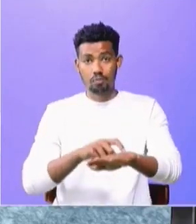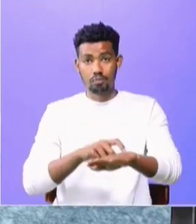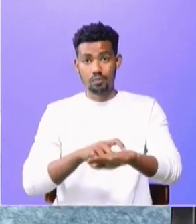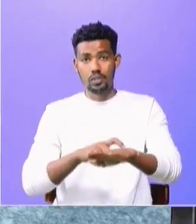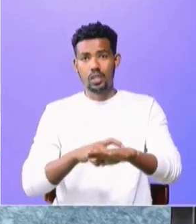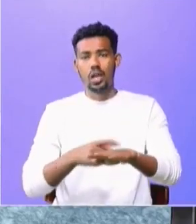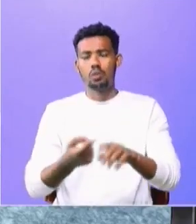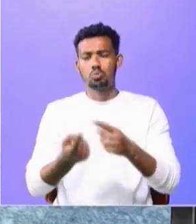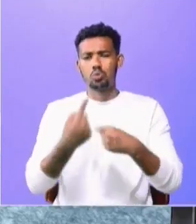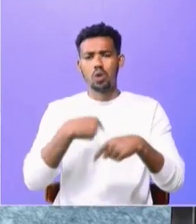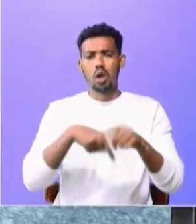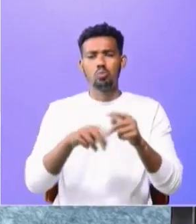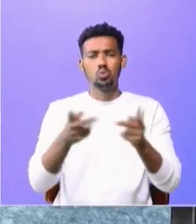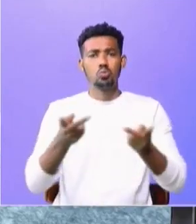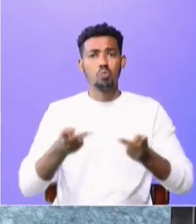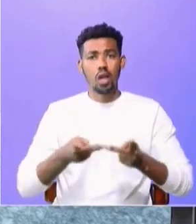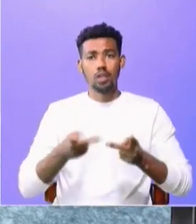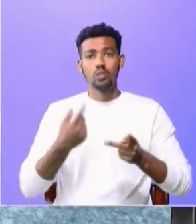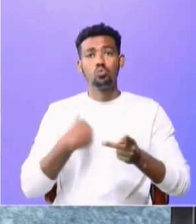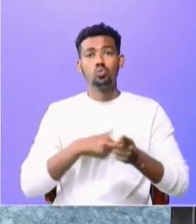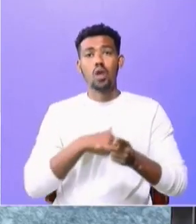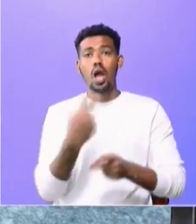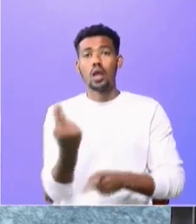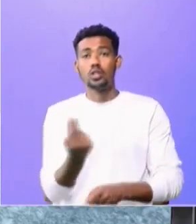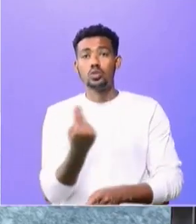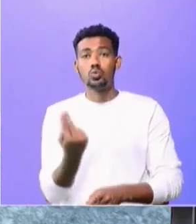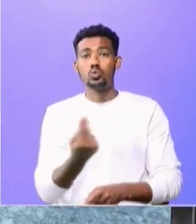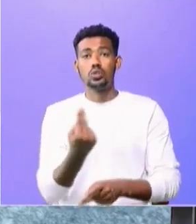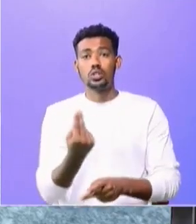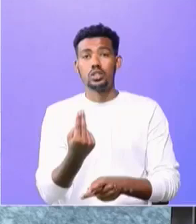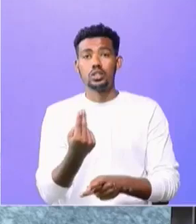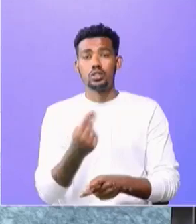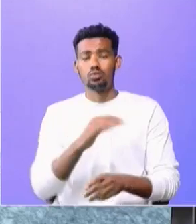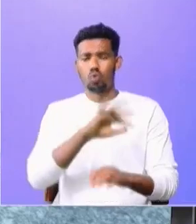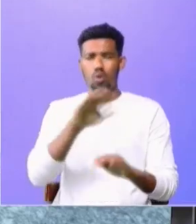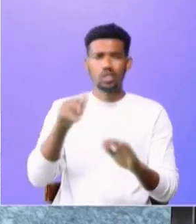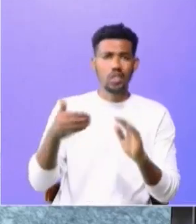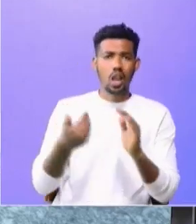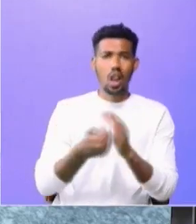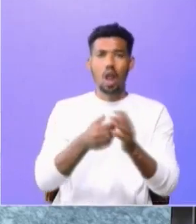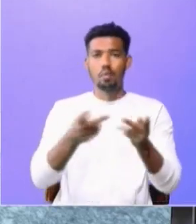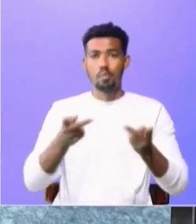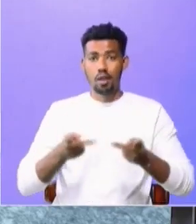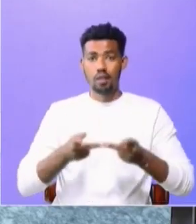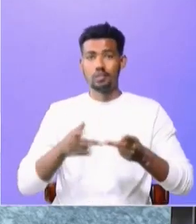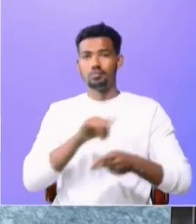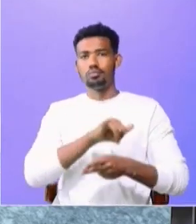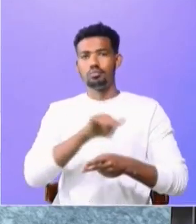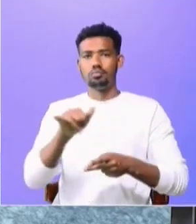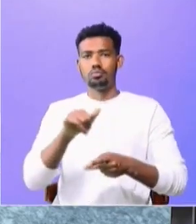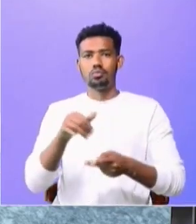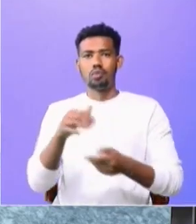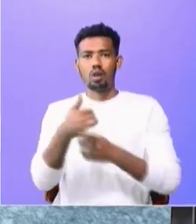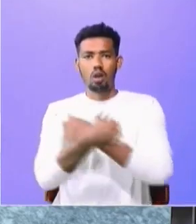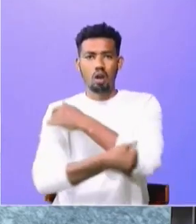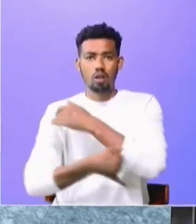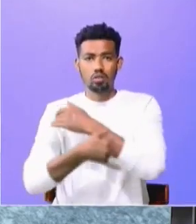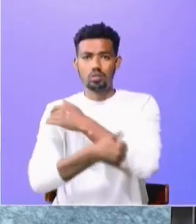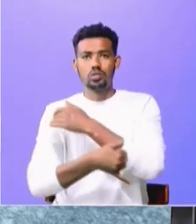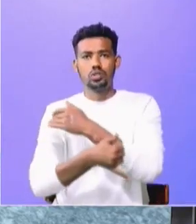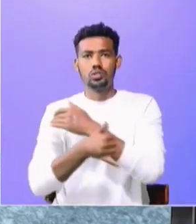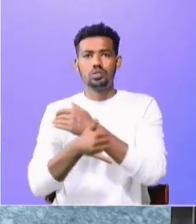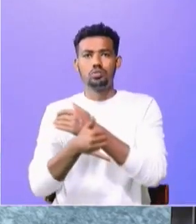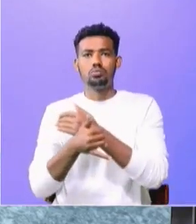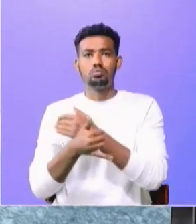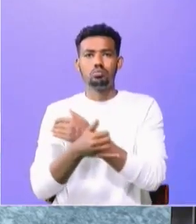when we come to place, we are using in for general place, like country, continent,